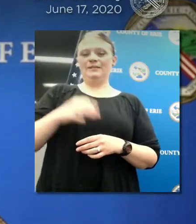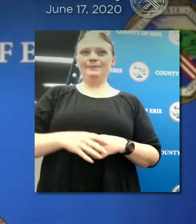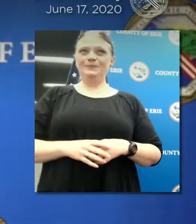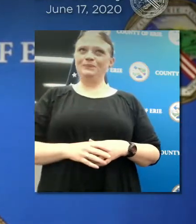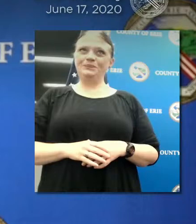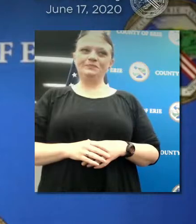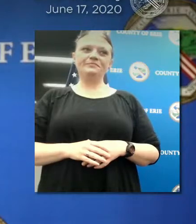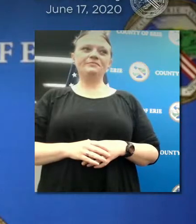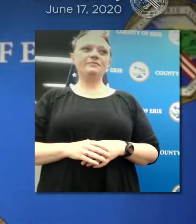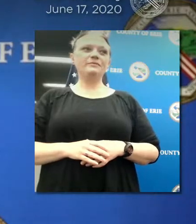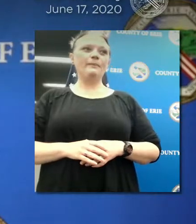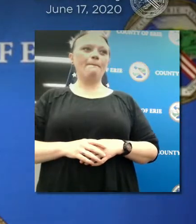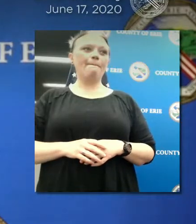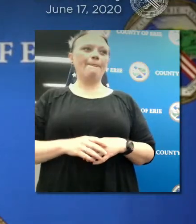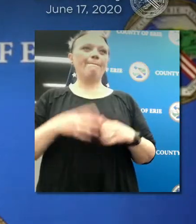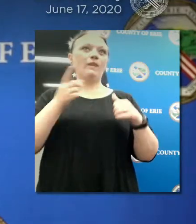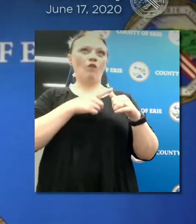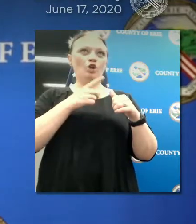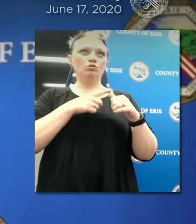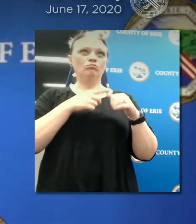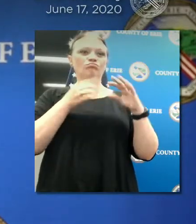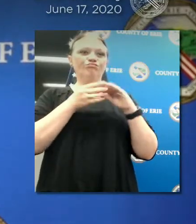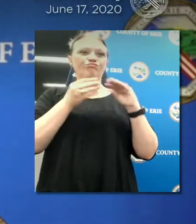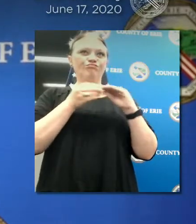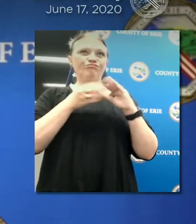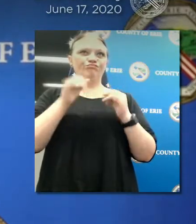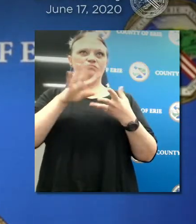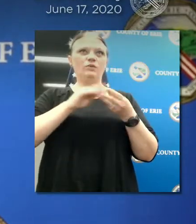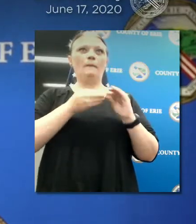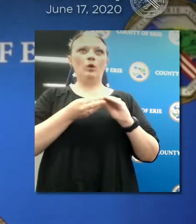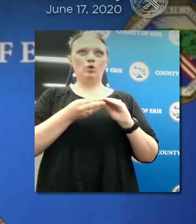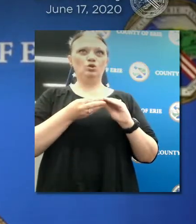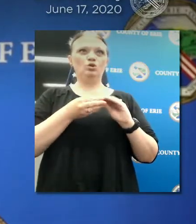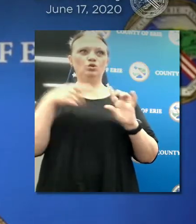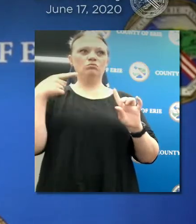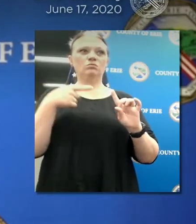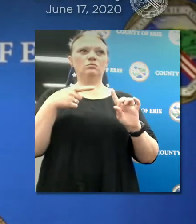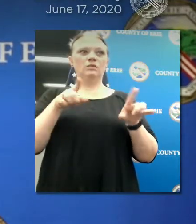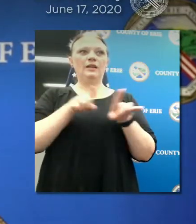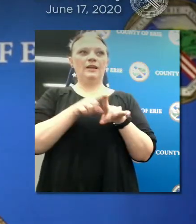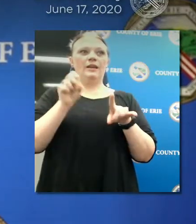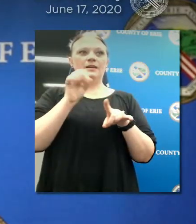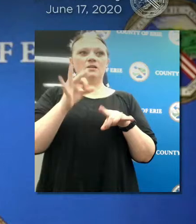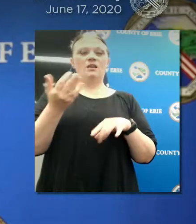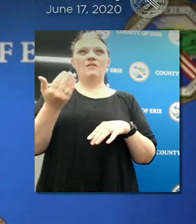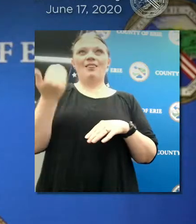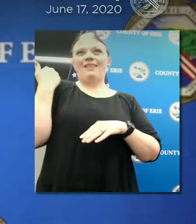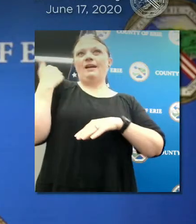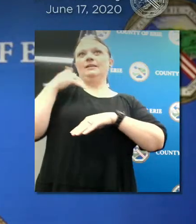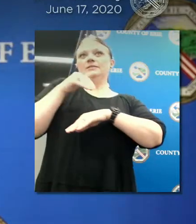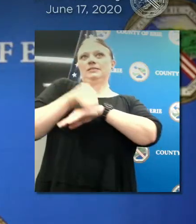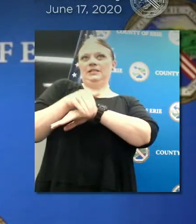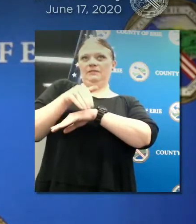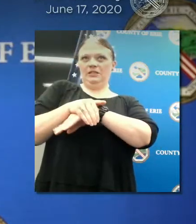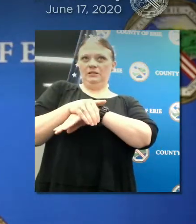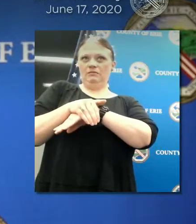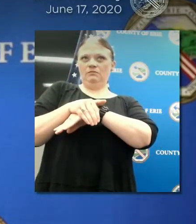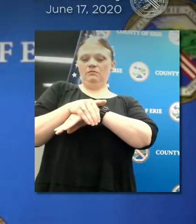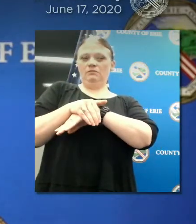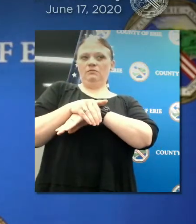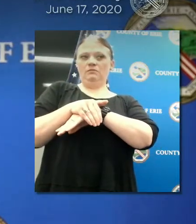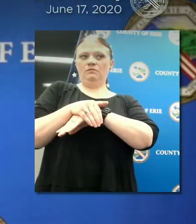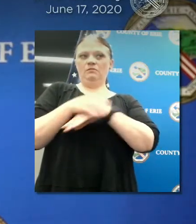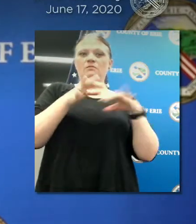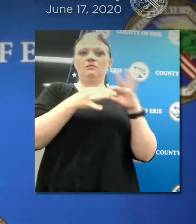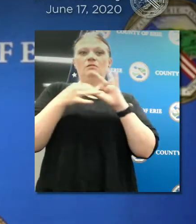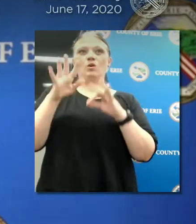www.erie.gov/COVID-19. So first, let's talk about the numbers. So as of last evening, in